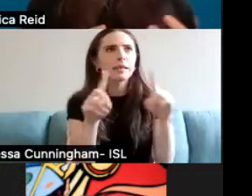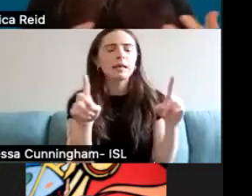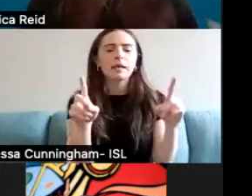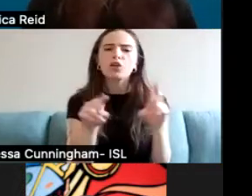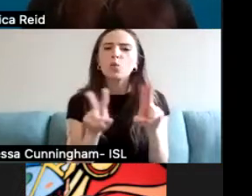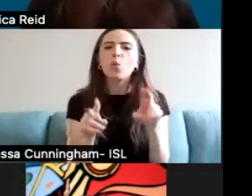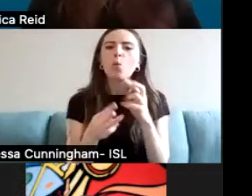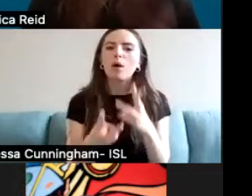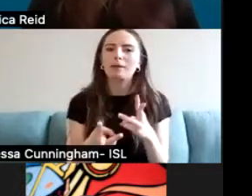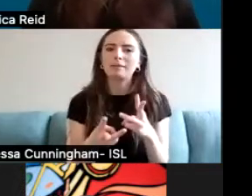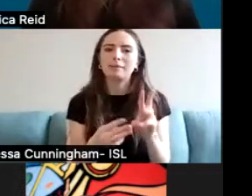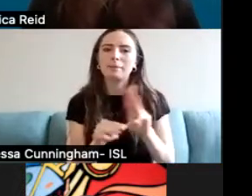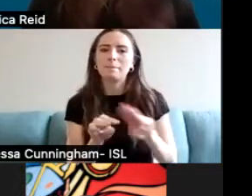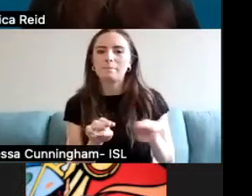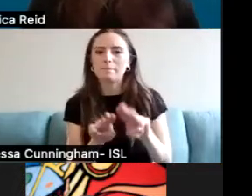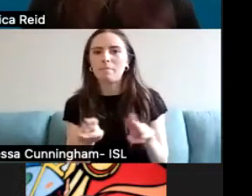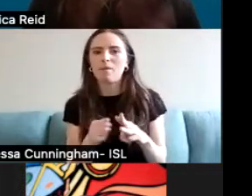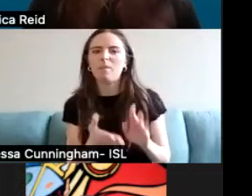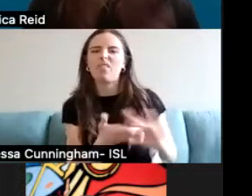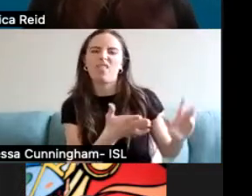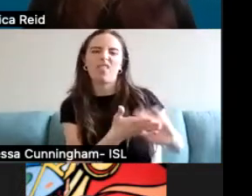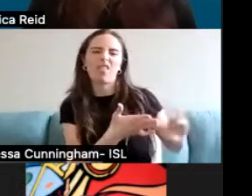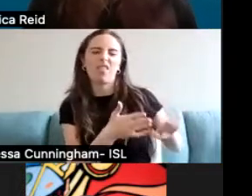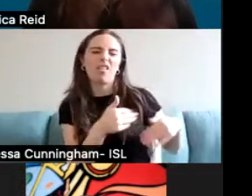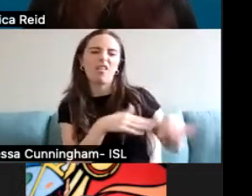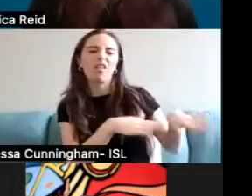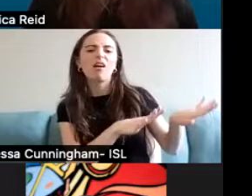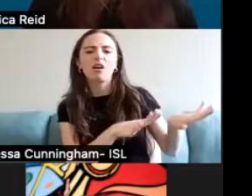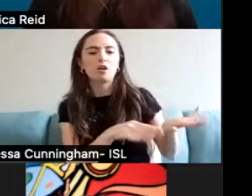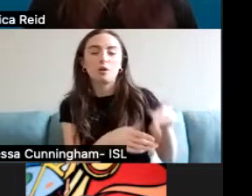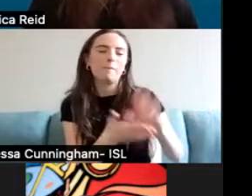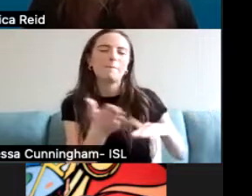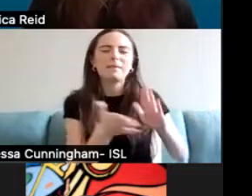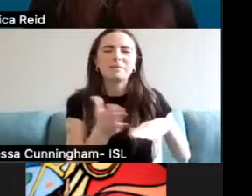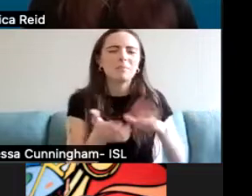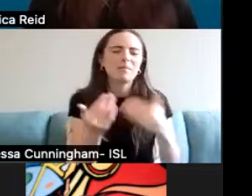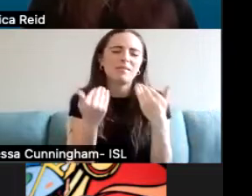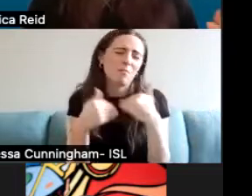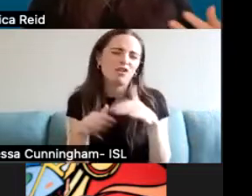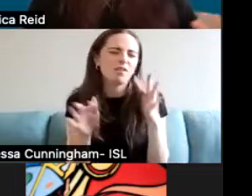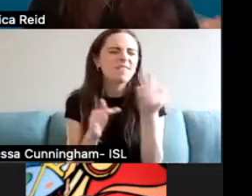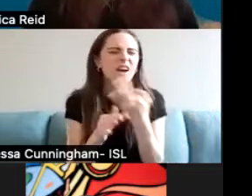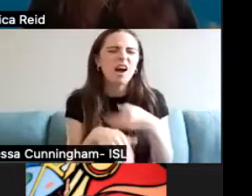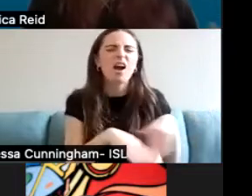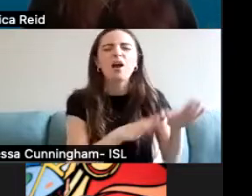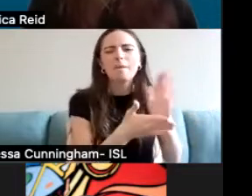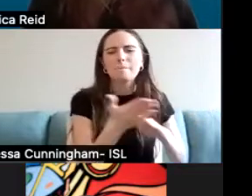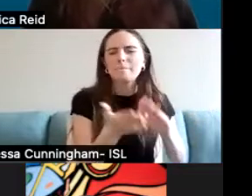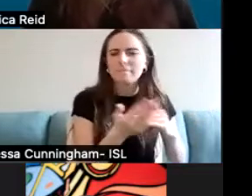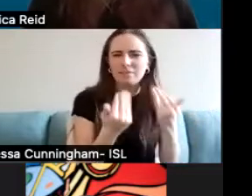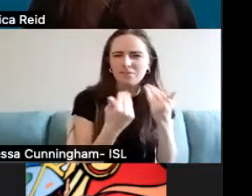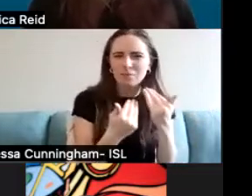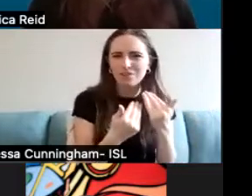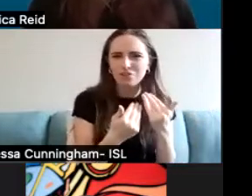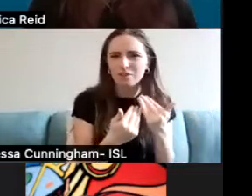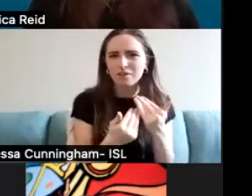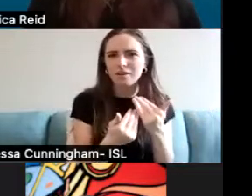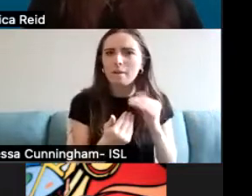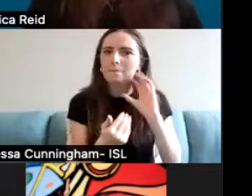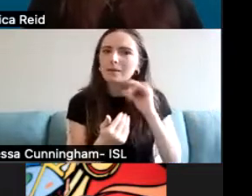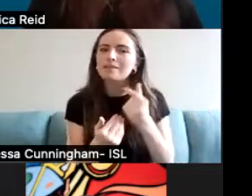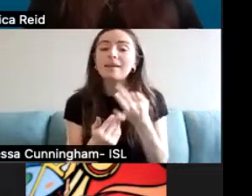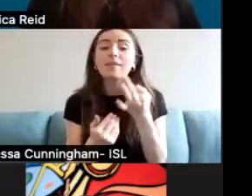behind and say, you're just going to miss out on half the story, because if a visual is not